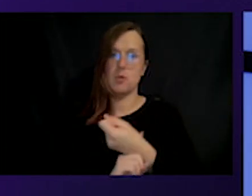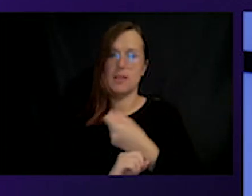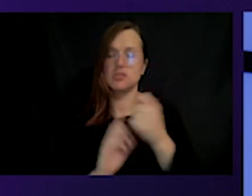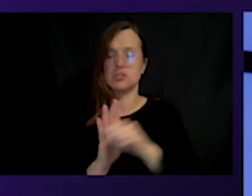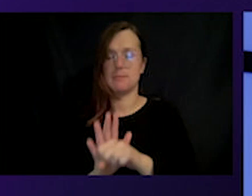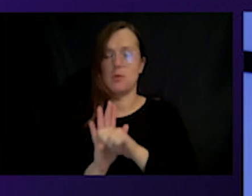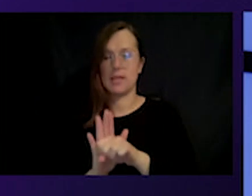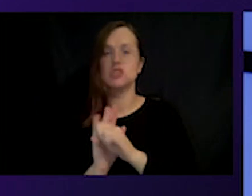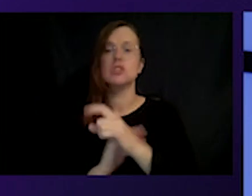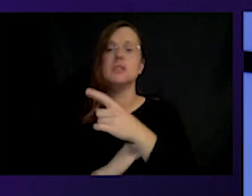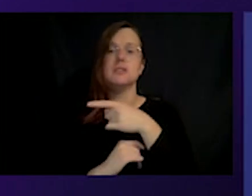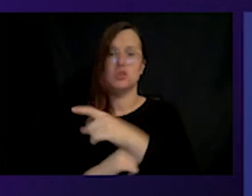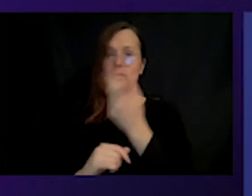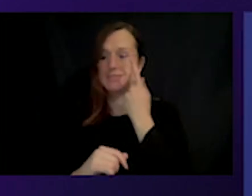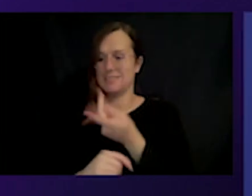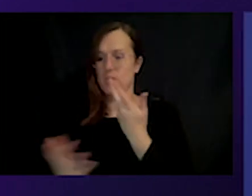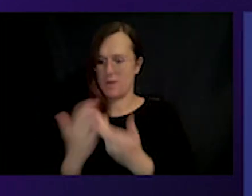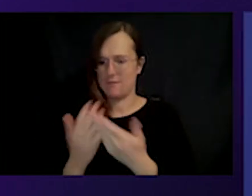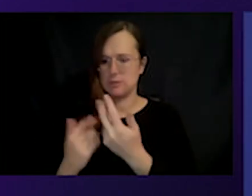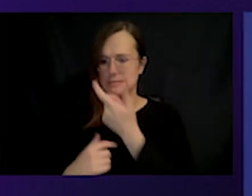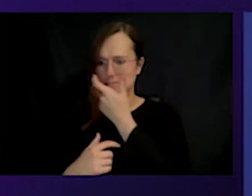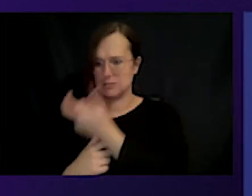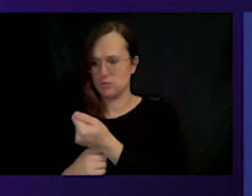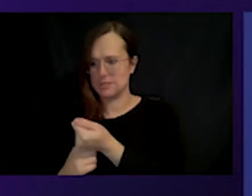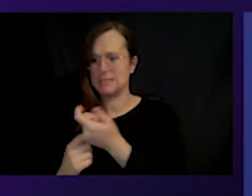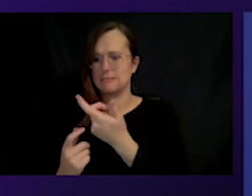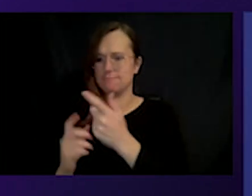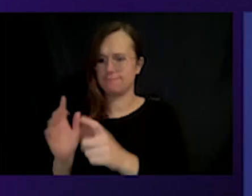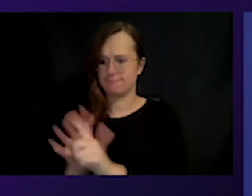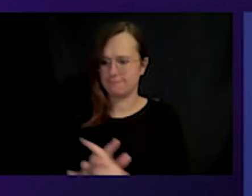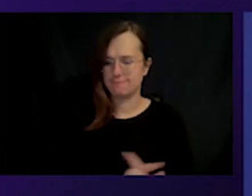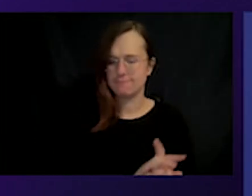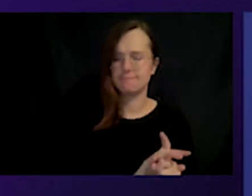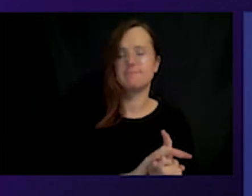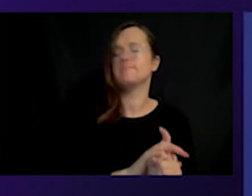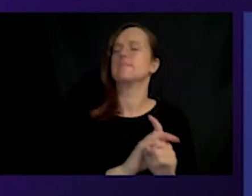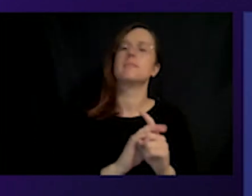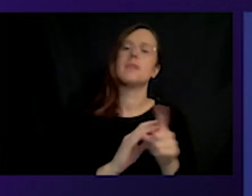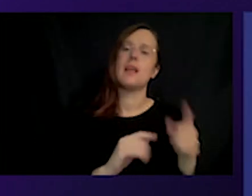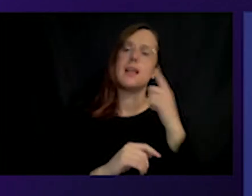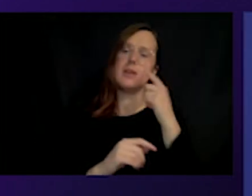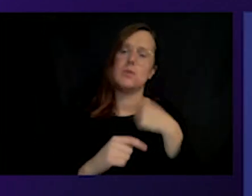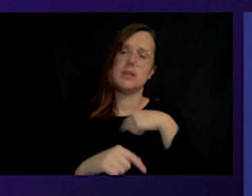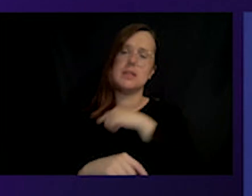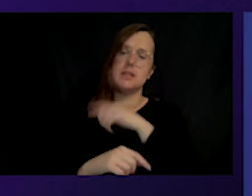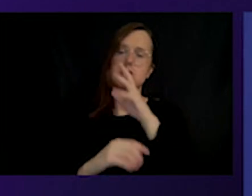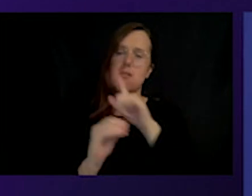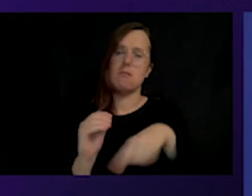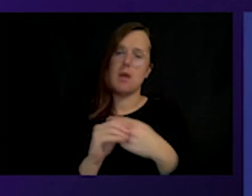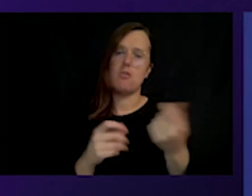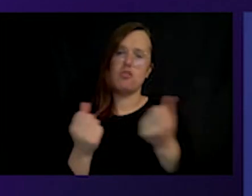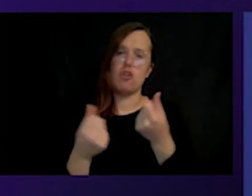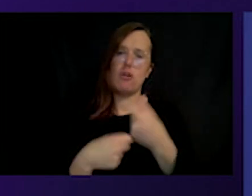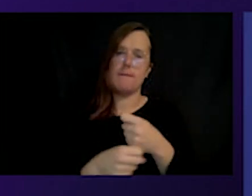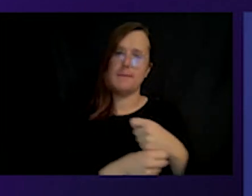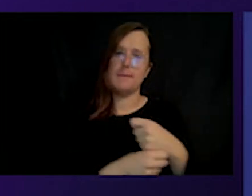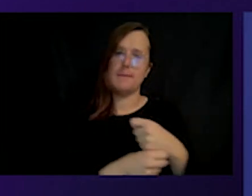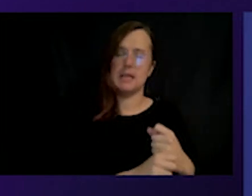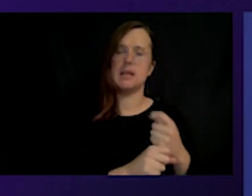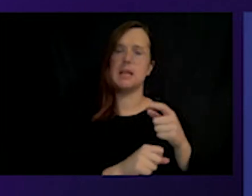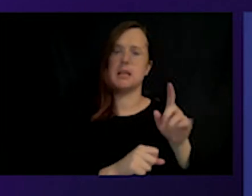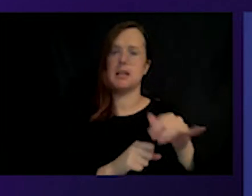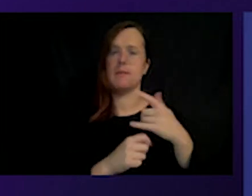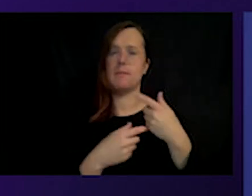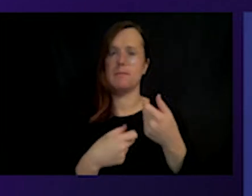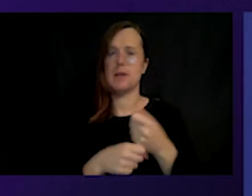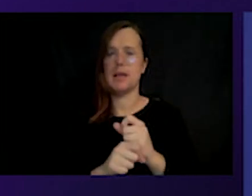examples in that area. Number one is, I think we talk about the car making, there's all this fluid dynamic simulations. Absolutely. And